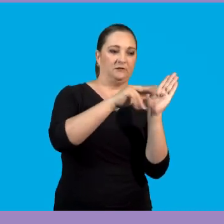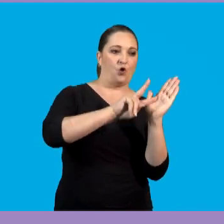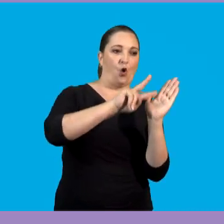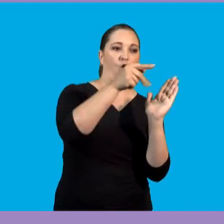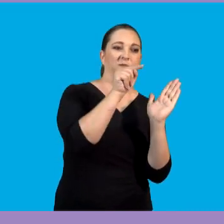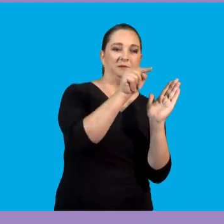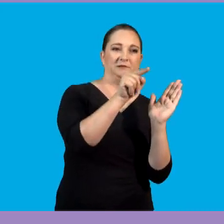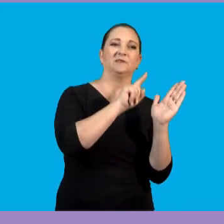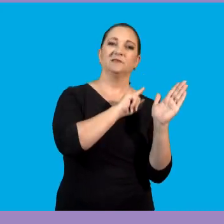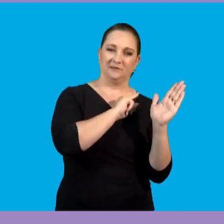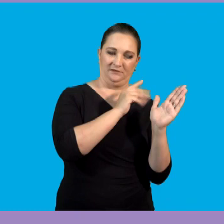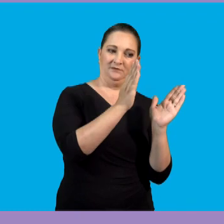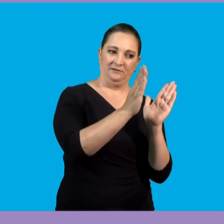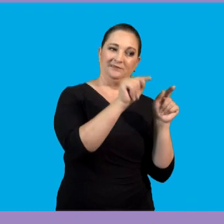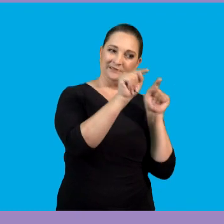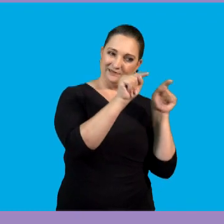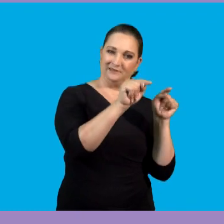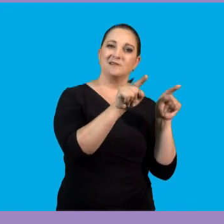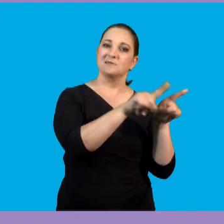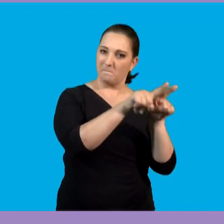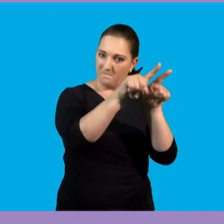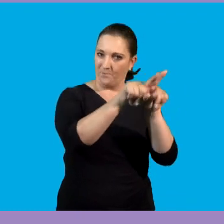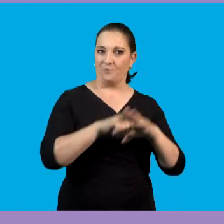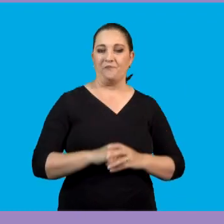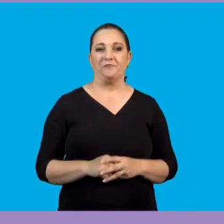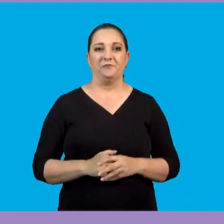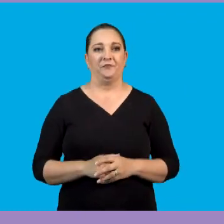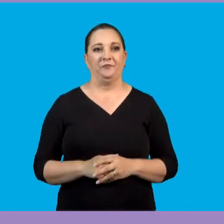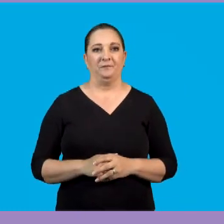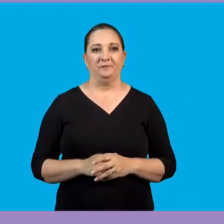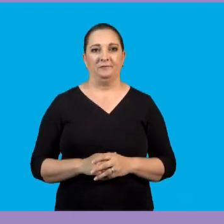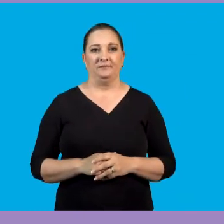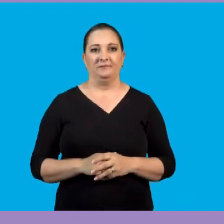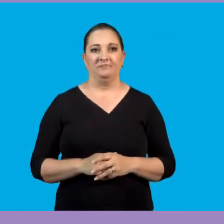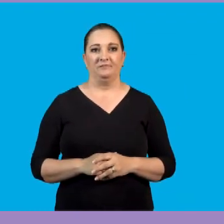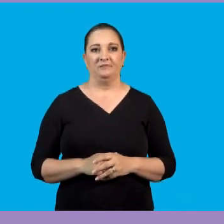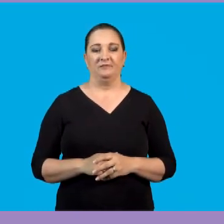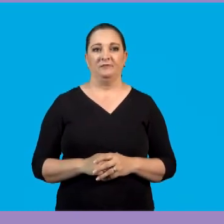equal sides, which makes them equal as well.